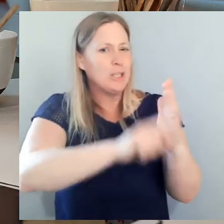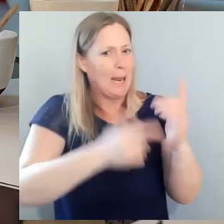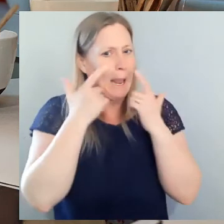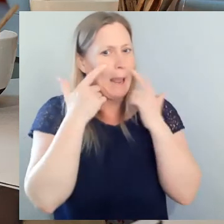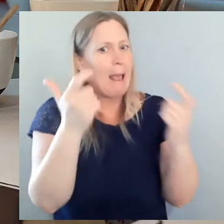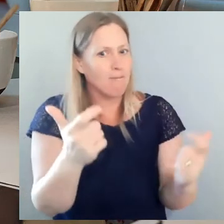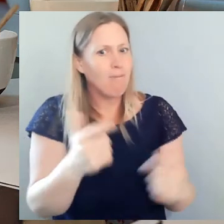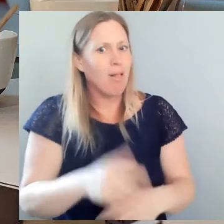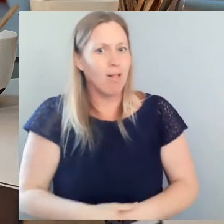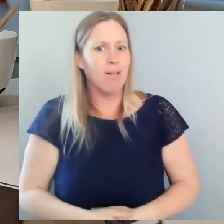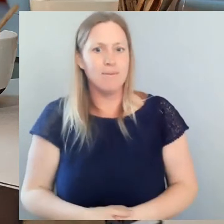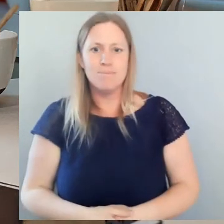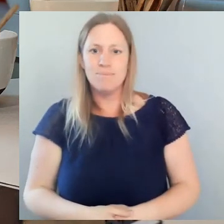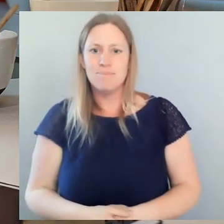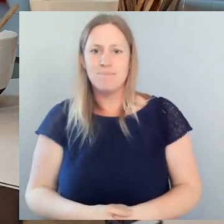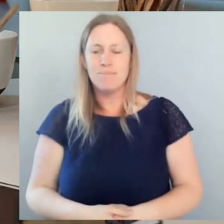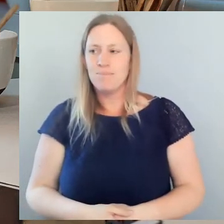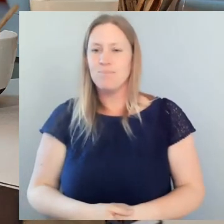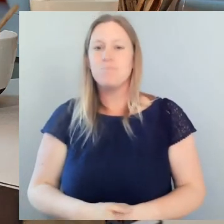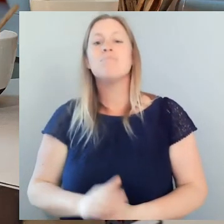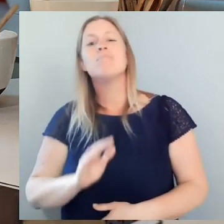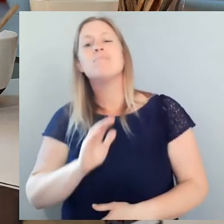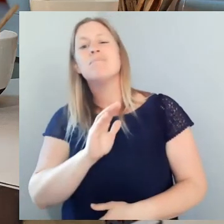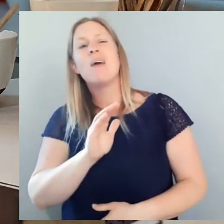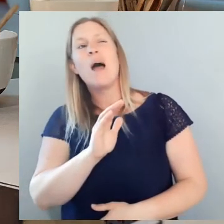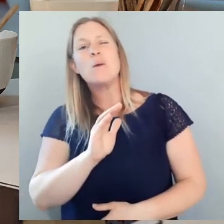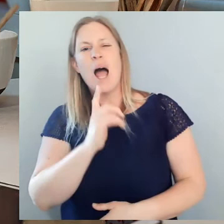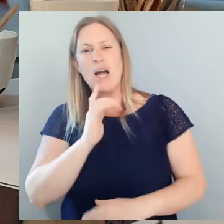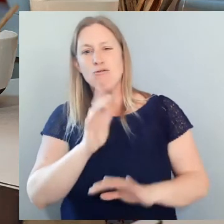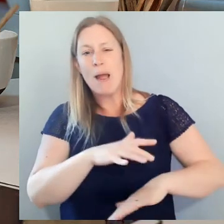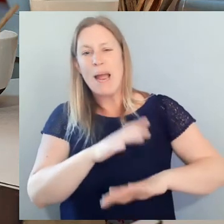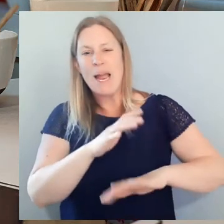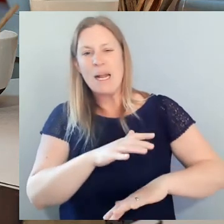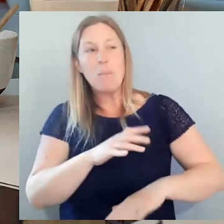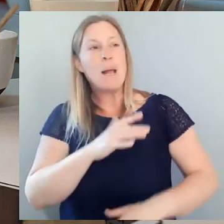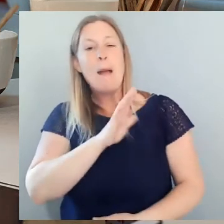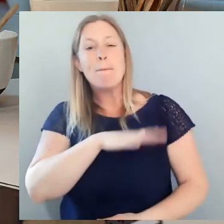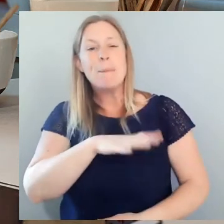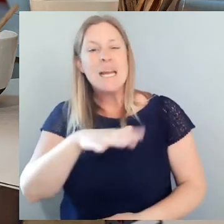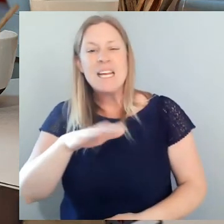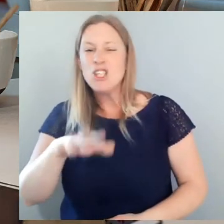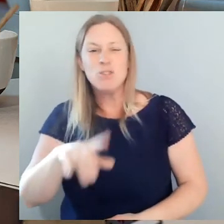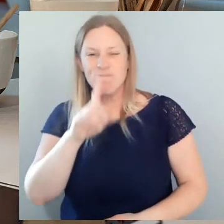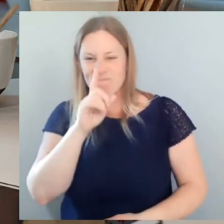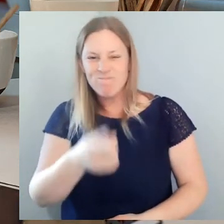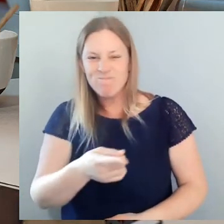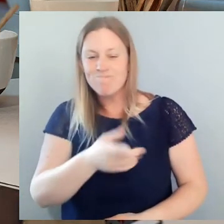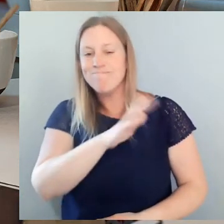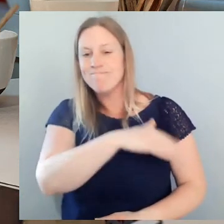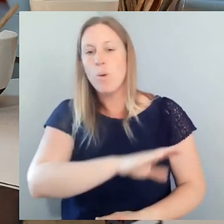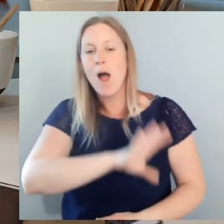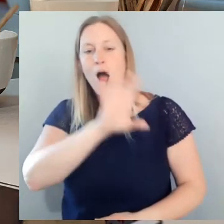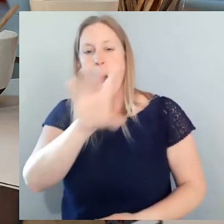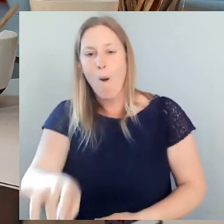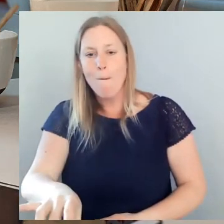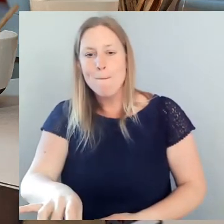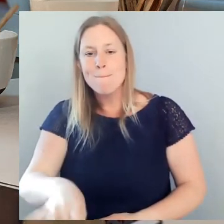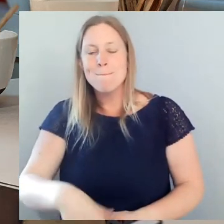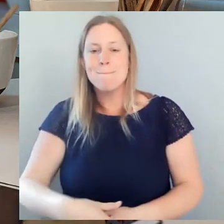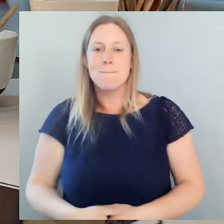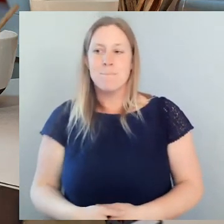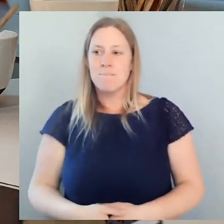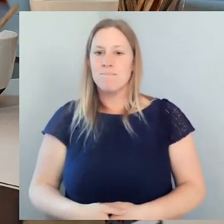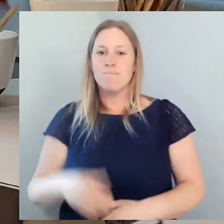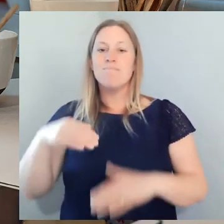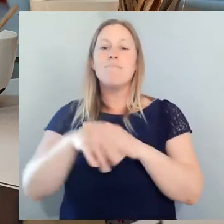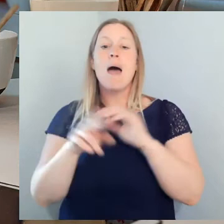more aware with my purchases in the future. Outside it had begun to rain, sitting on the beach was out, so we went